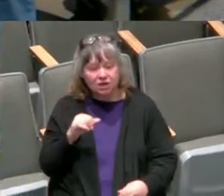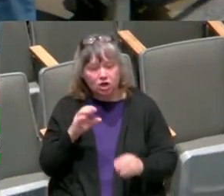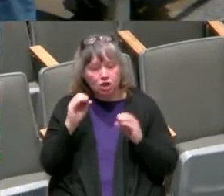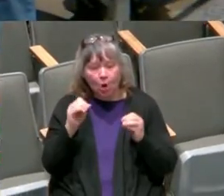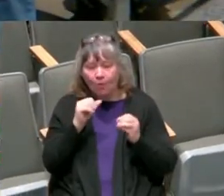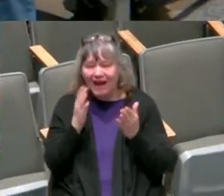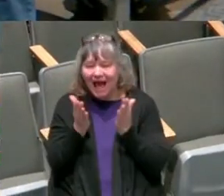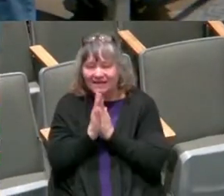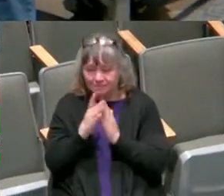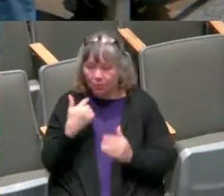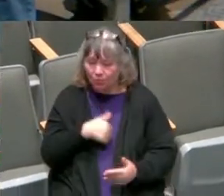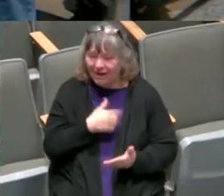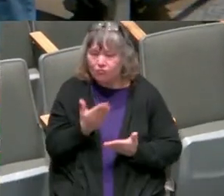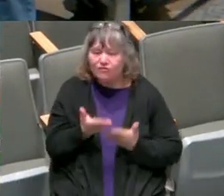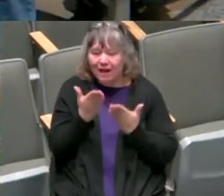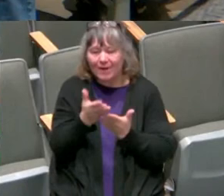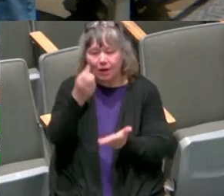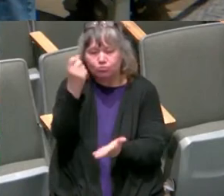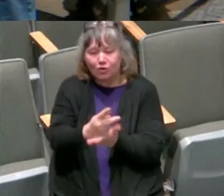but we recommend approval